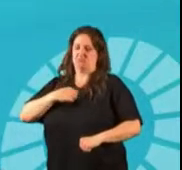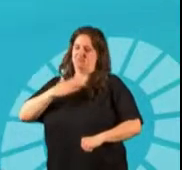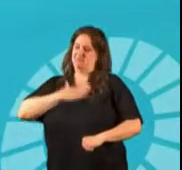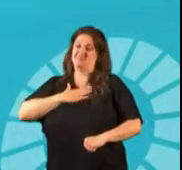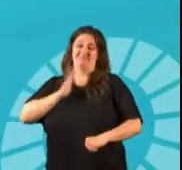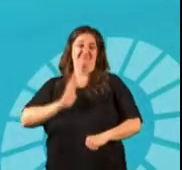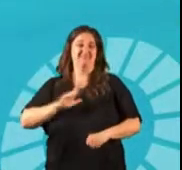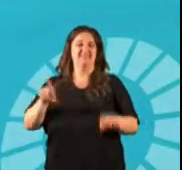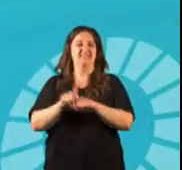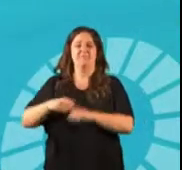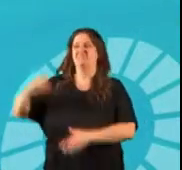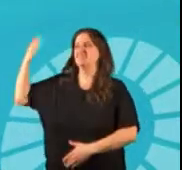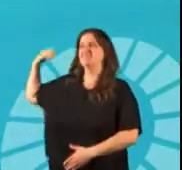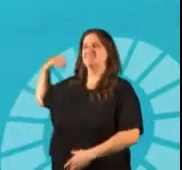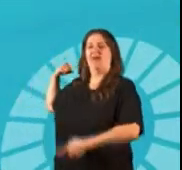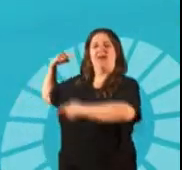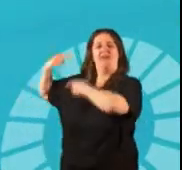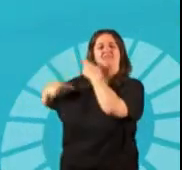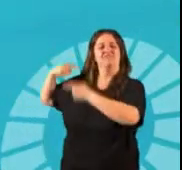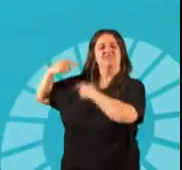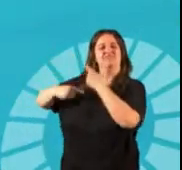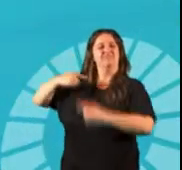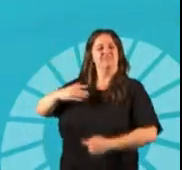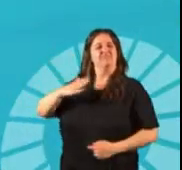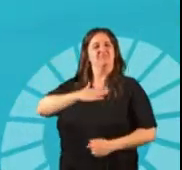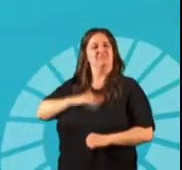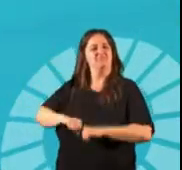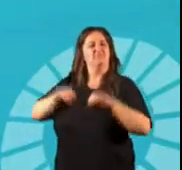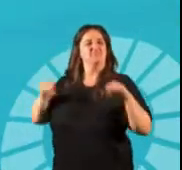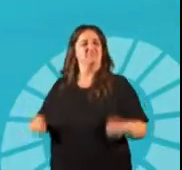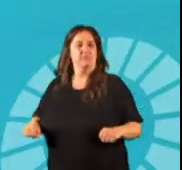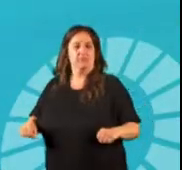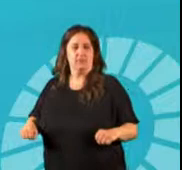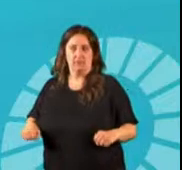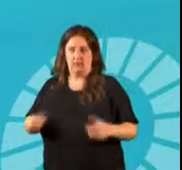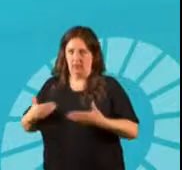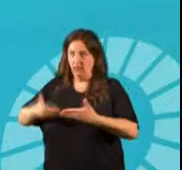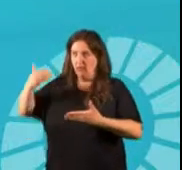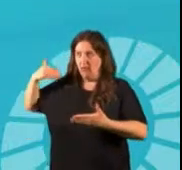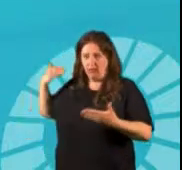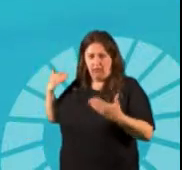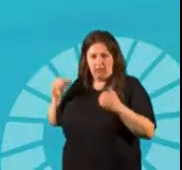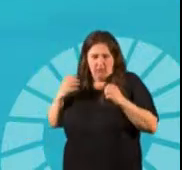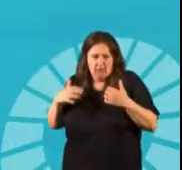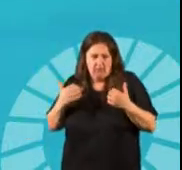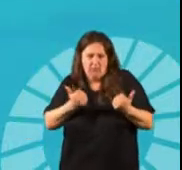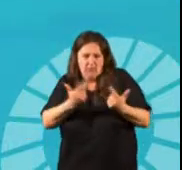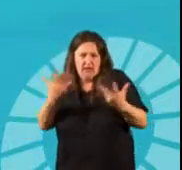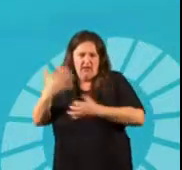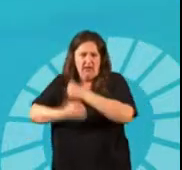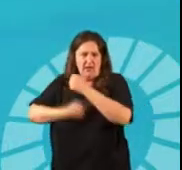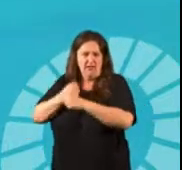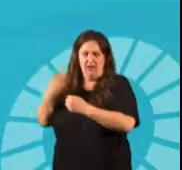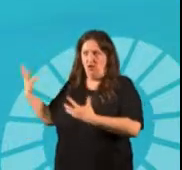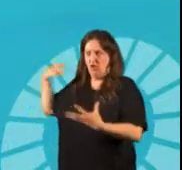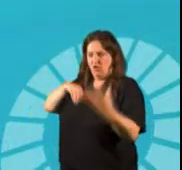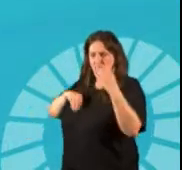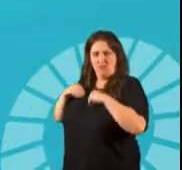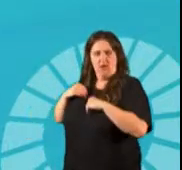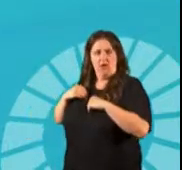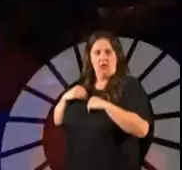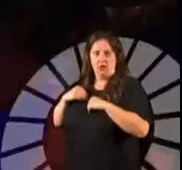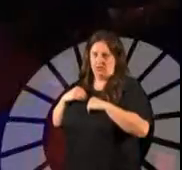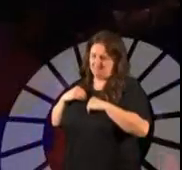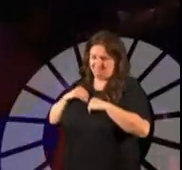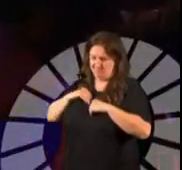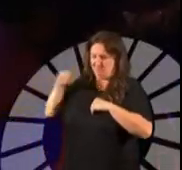to conservatism. And these people want to challenge the gains that have been made over decades. And while we